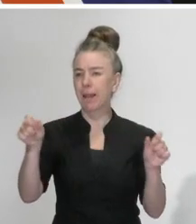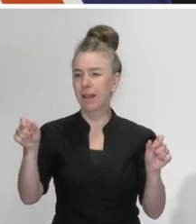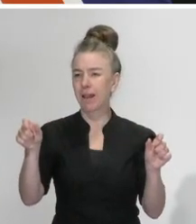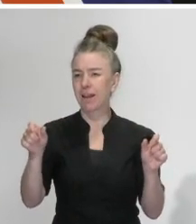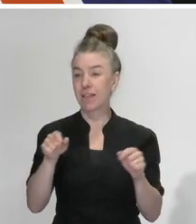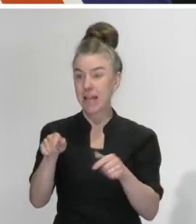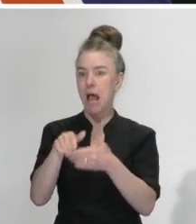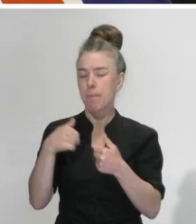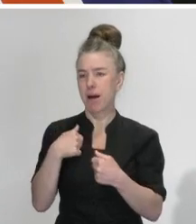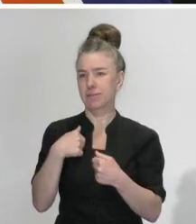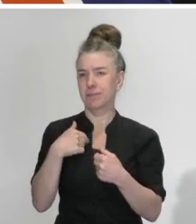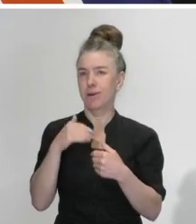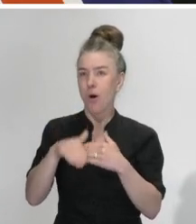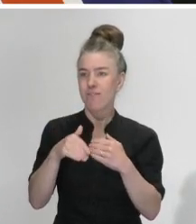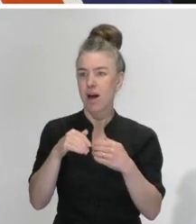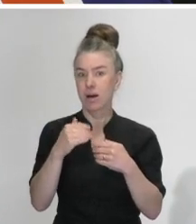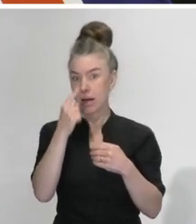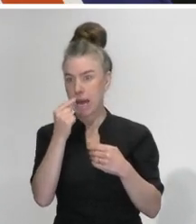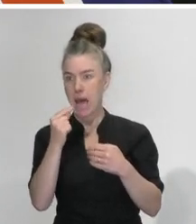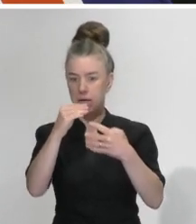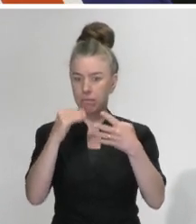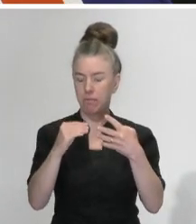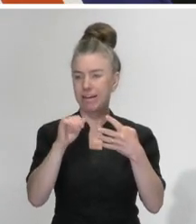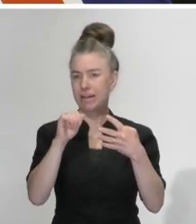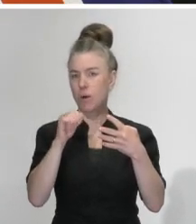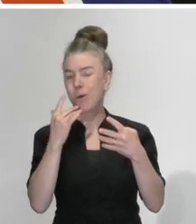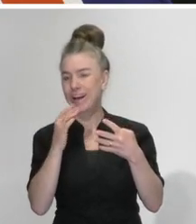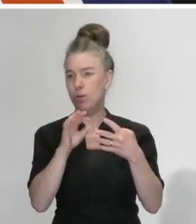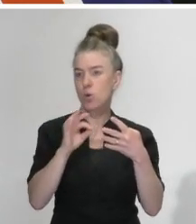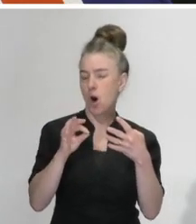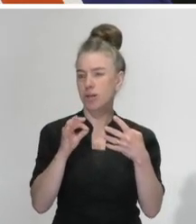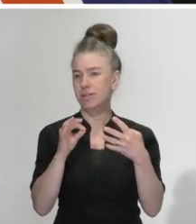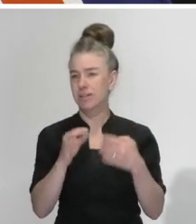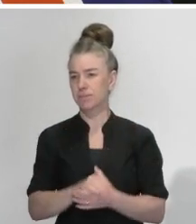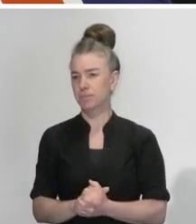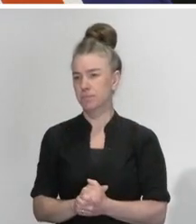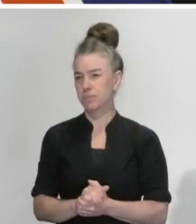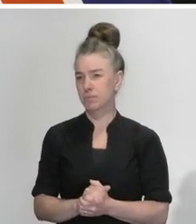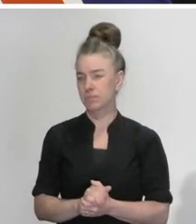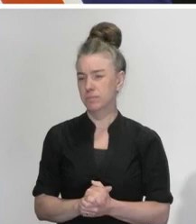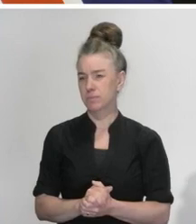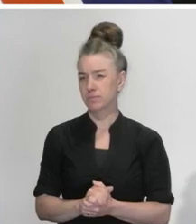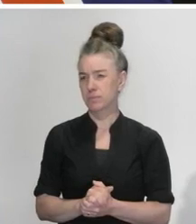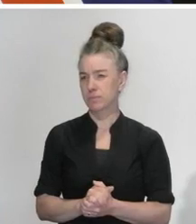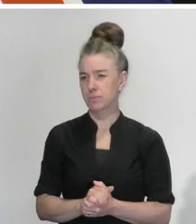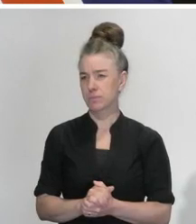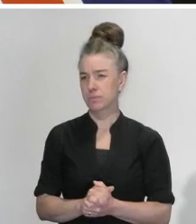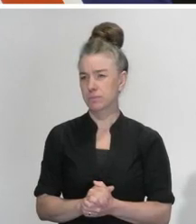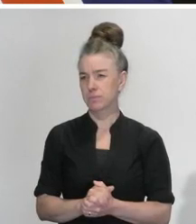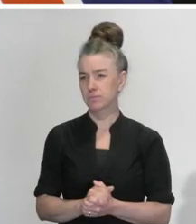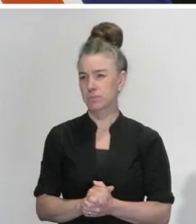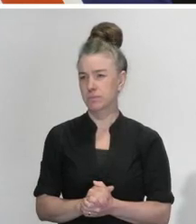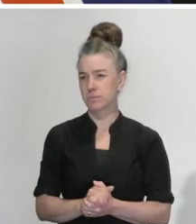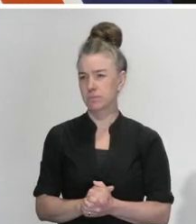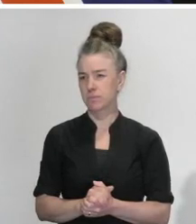the speed with which we have been able to increase our testing capacity is is reflected in that gap between actual